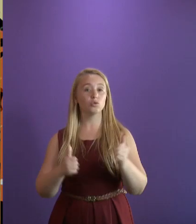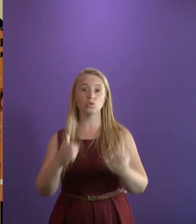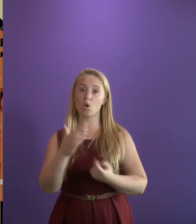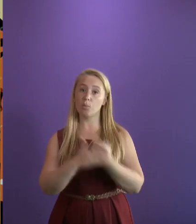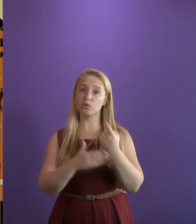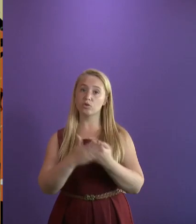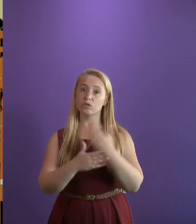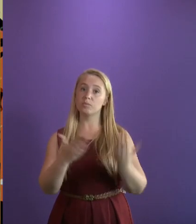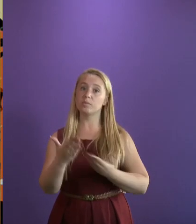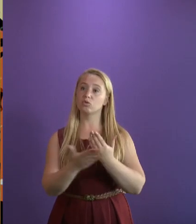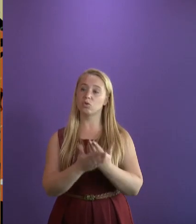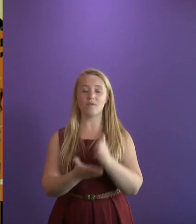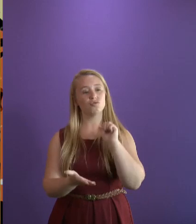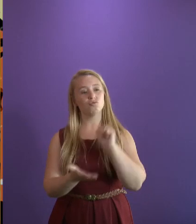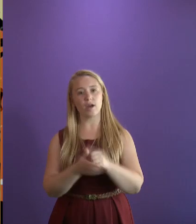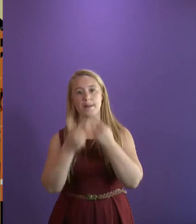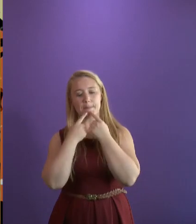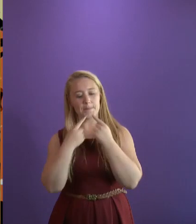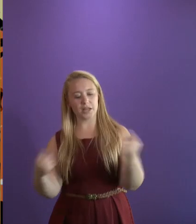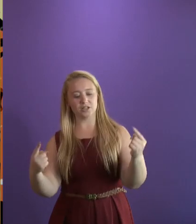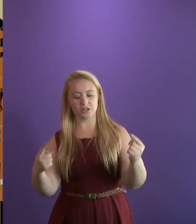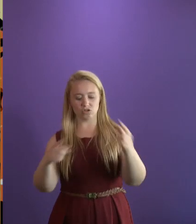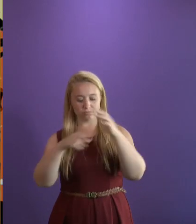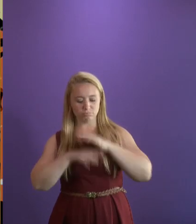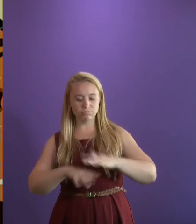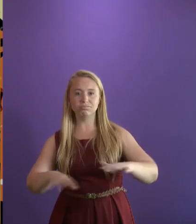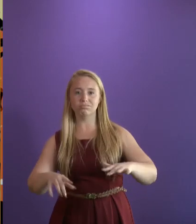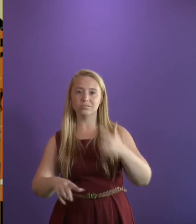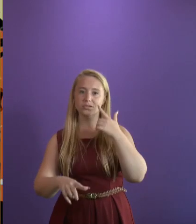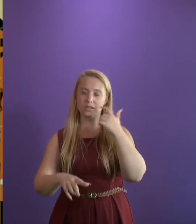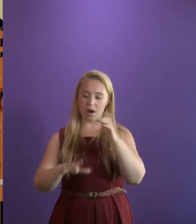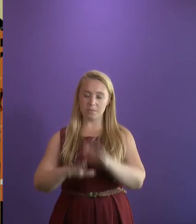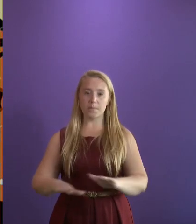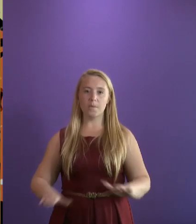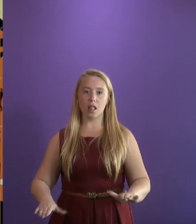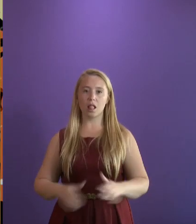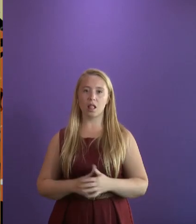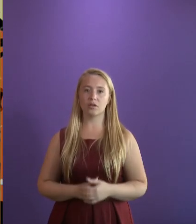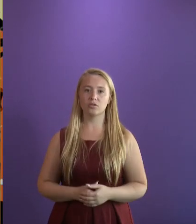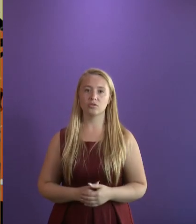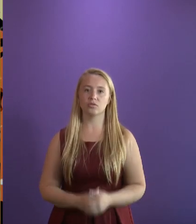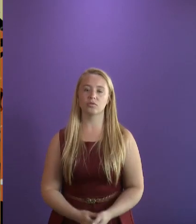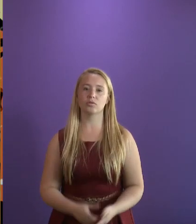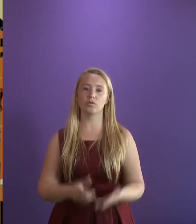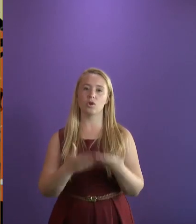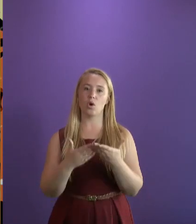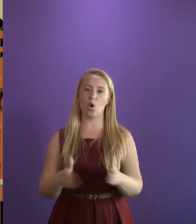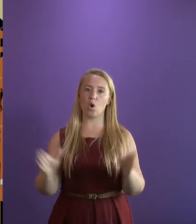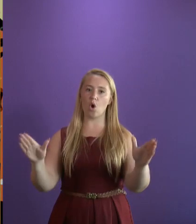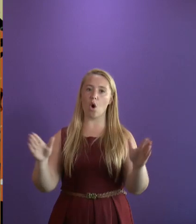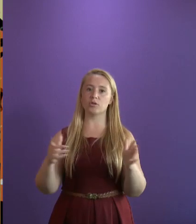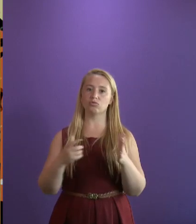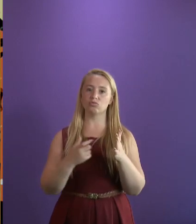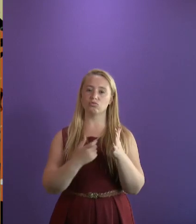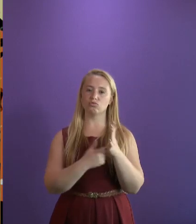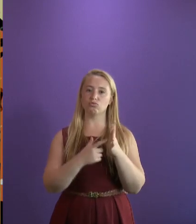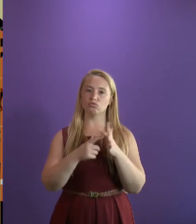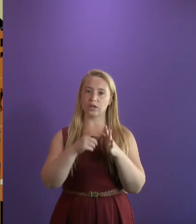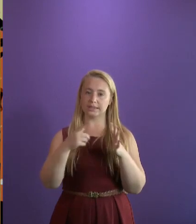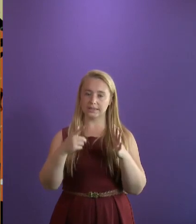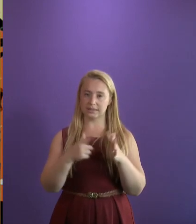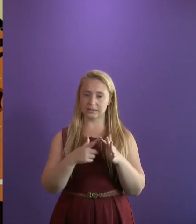right message. Just to hark back to the likes of the Common Ride, and as I say, for a long time, women weren't involved. And, you know,